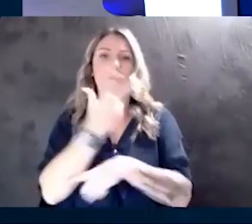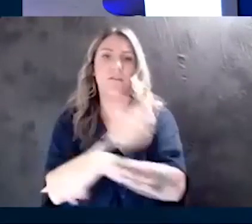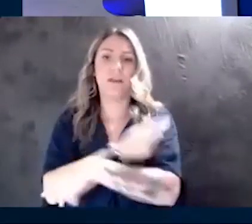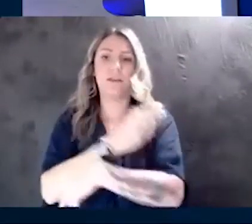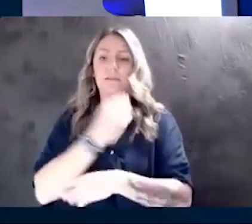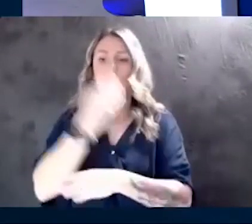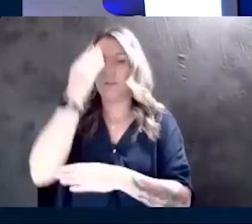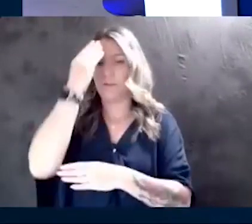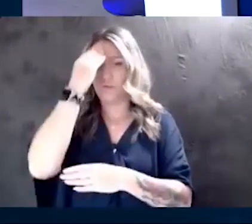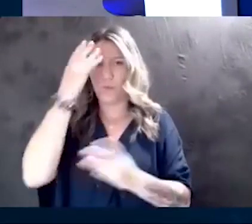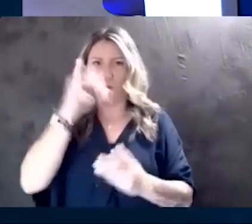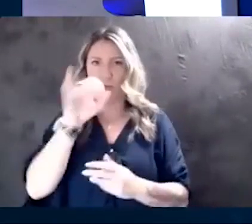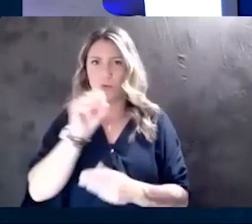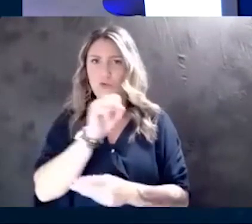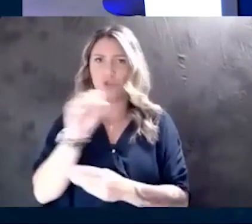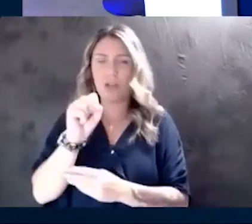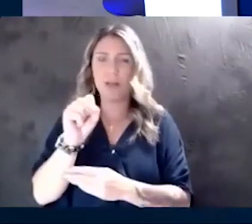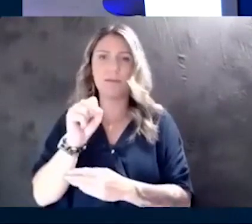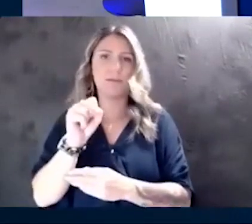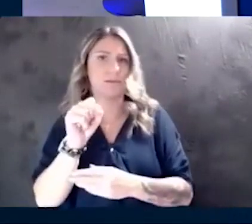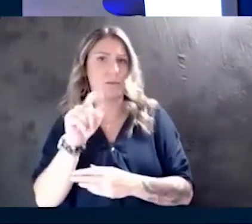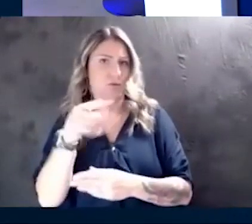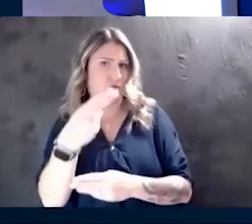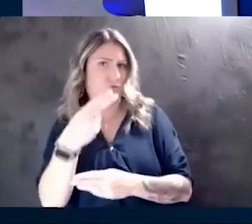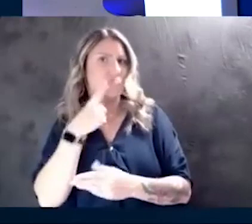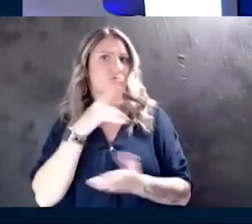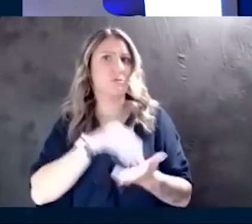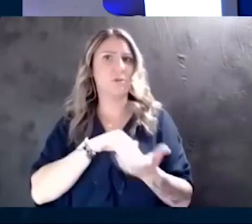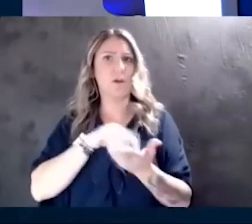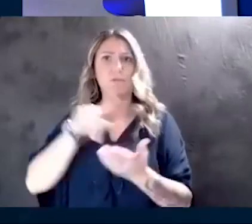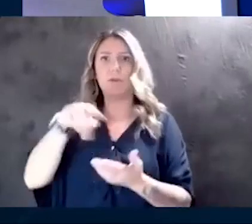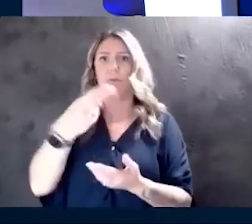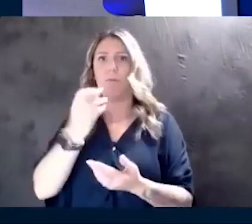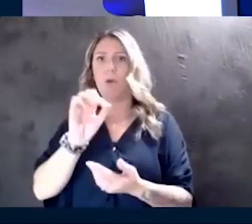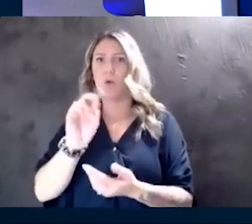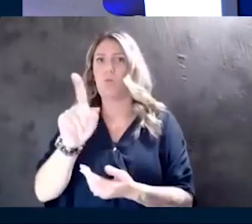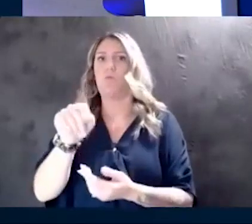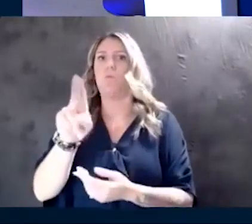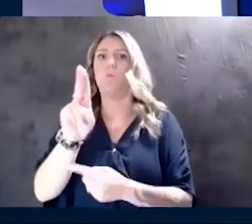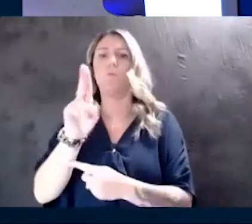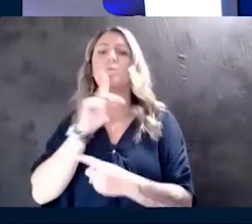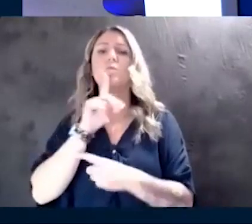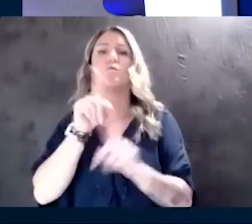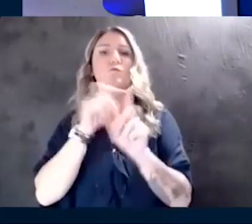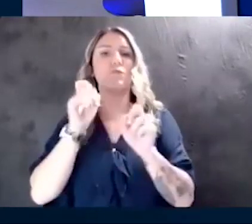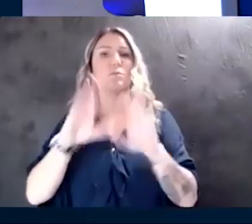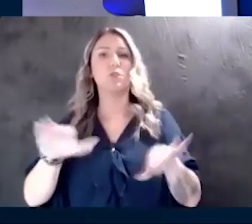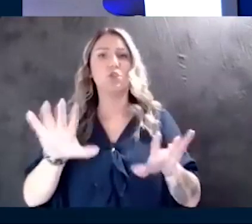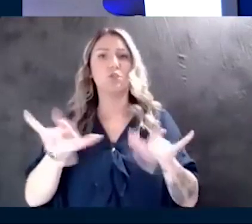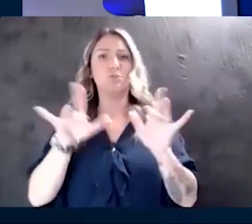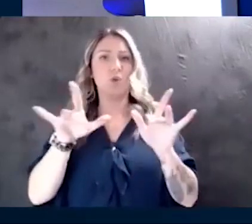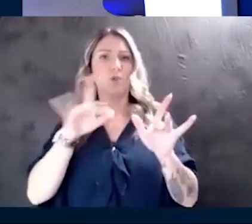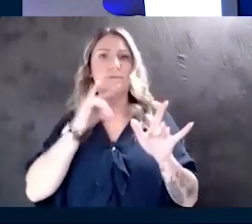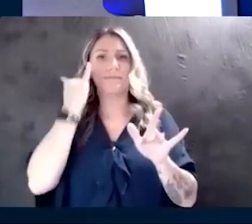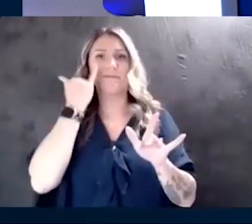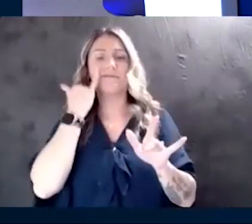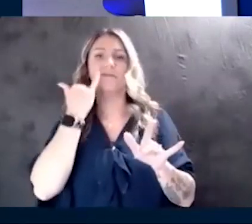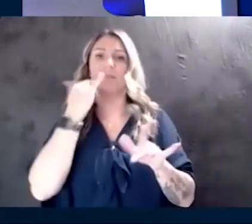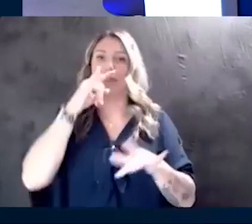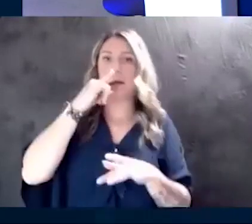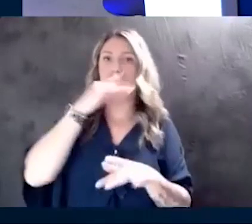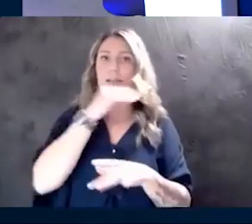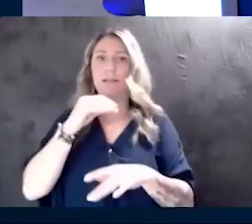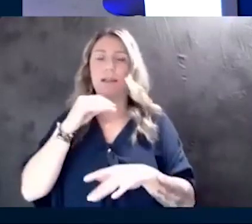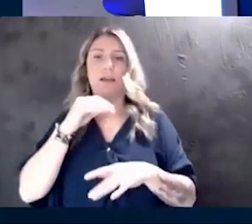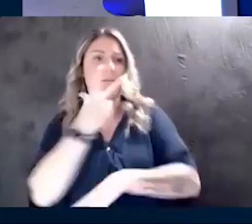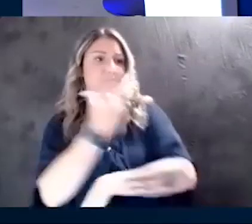right? The Dr. Pahud is on with Dr. Lauer. And Dr. Pahud is from Children's Mercy. So if you have questions about kids and vaccines, you want to make